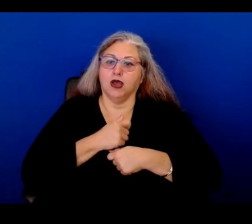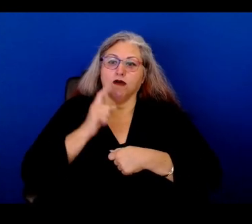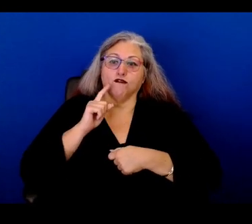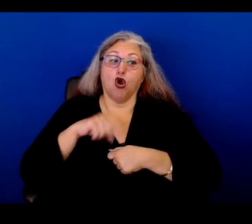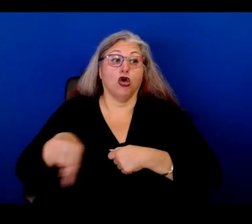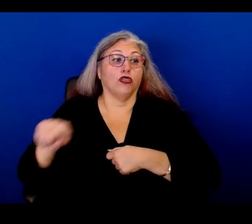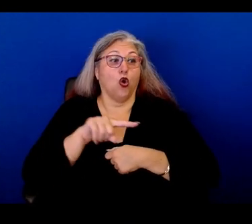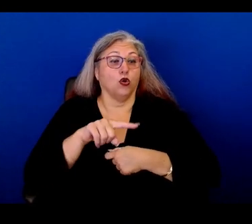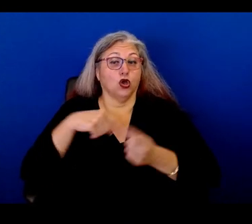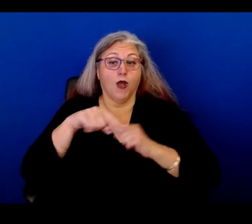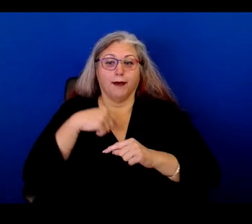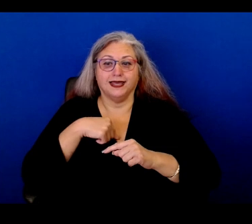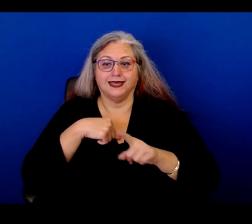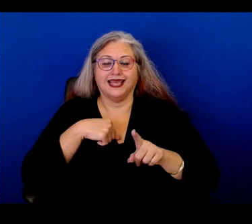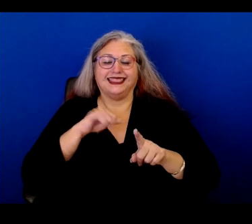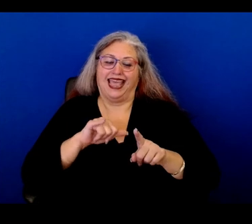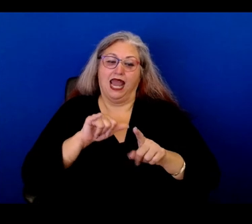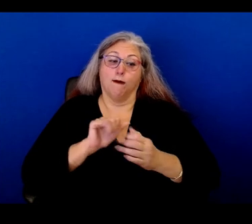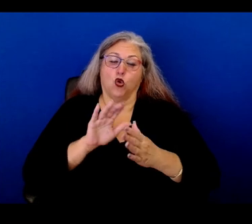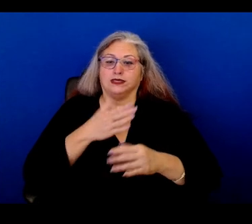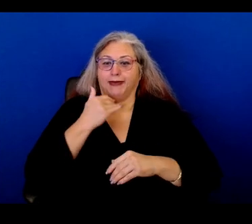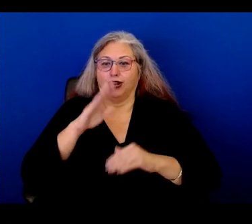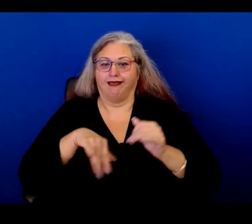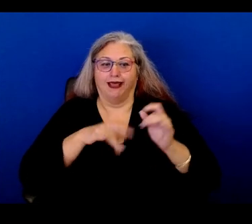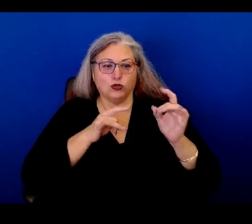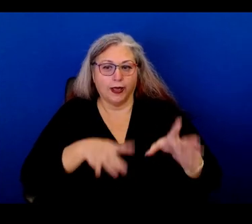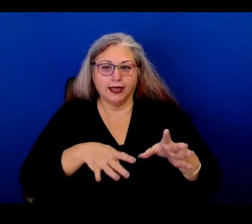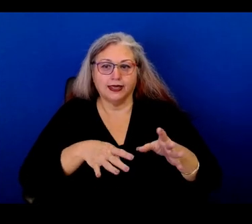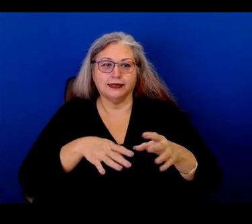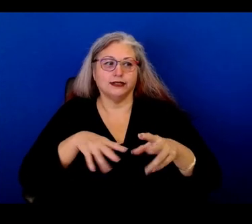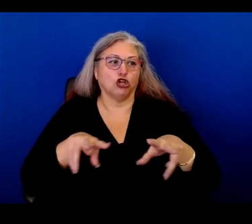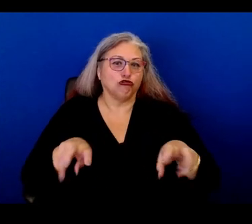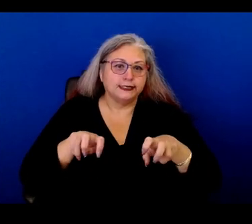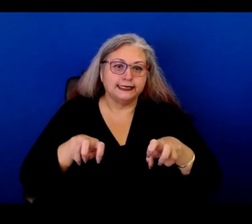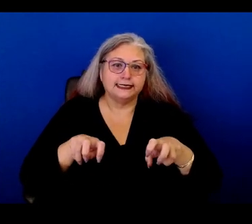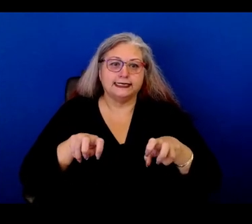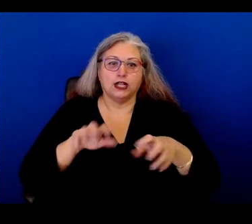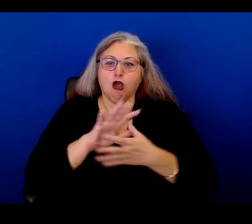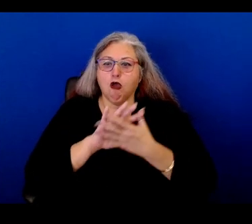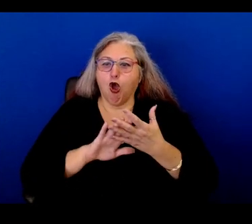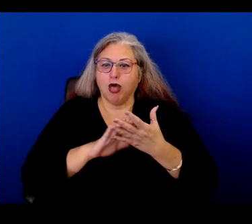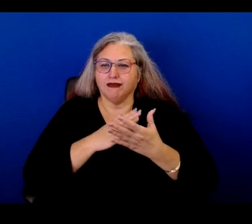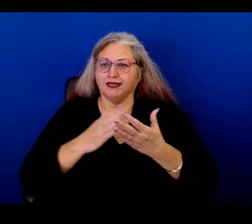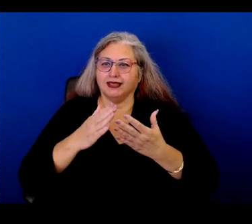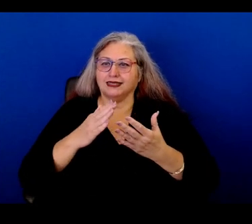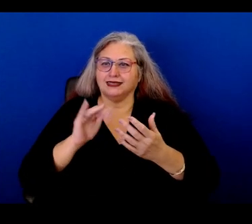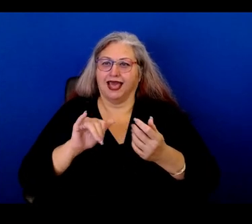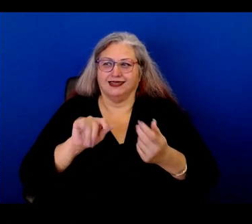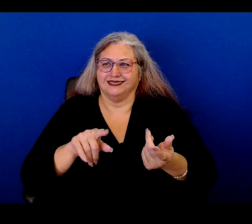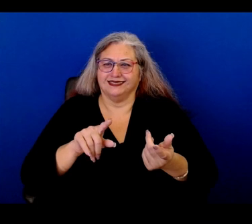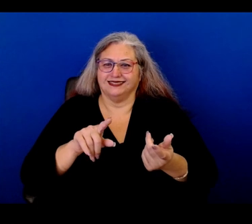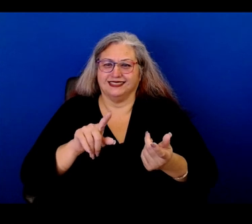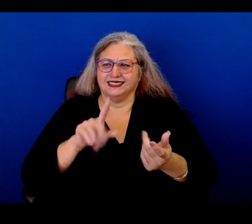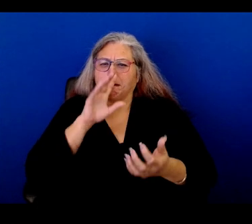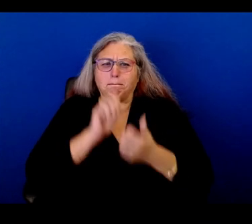around me is a better model than hate and greed and all these things that were like, these are just mean